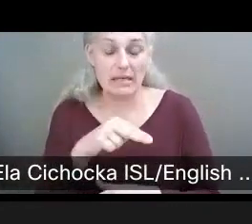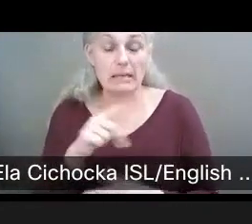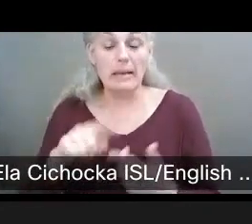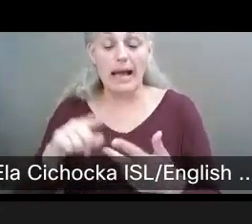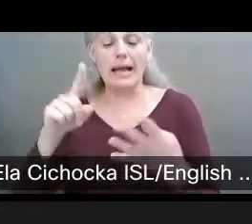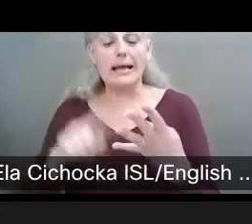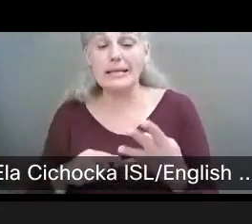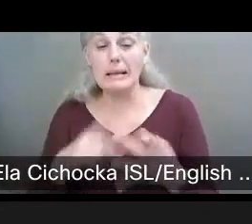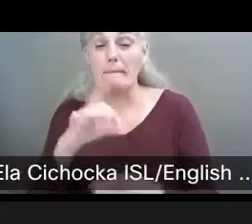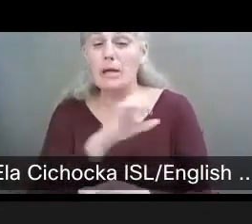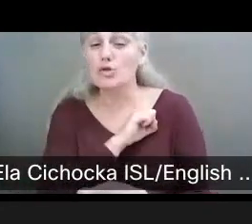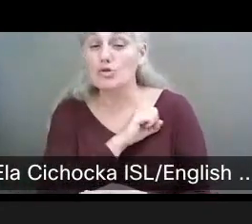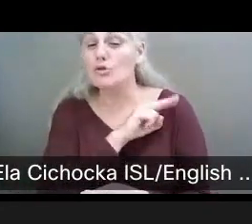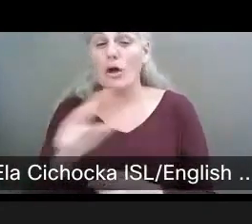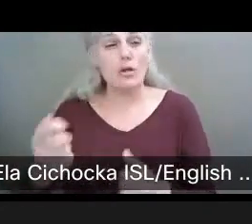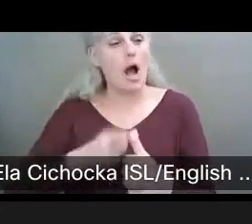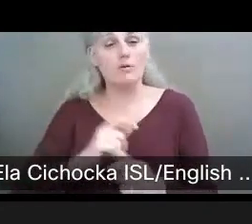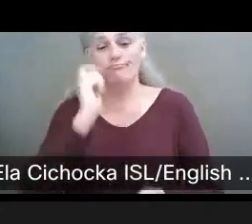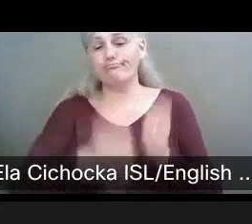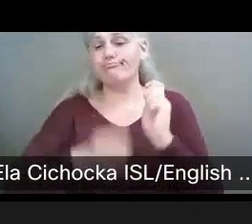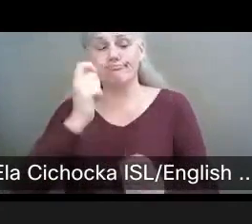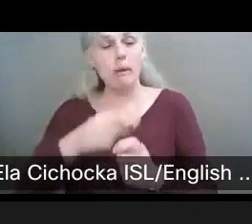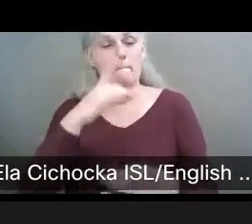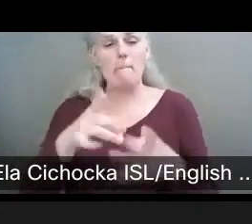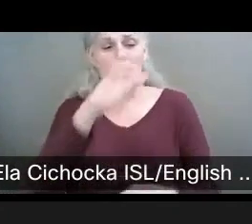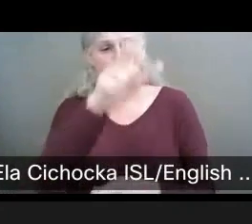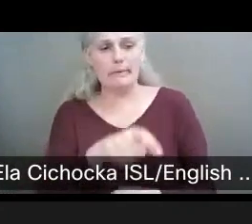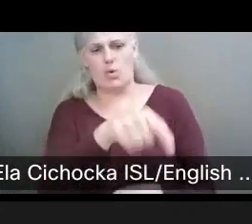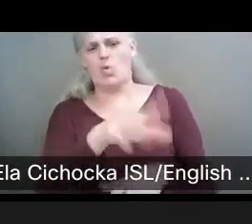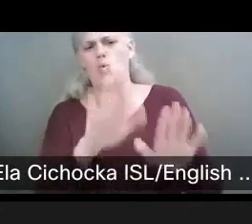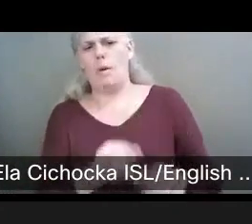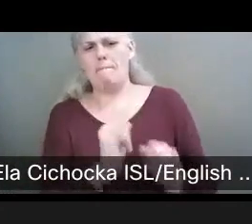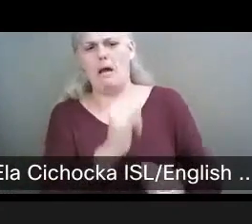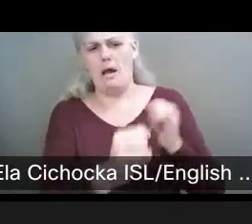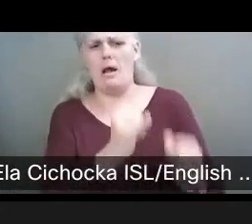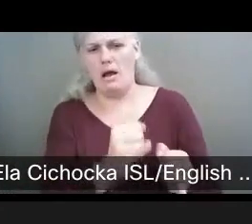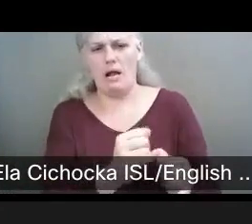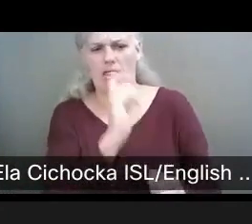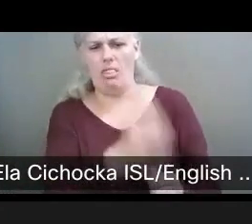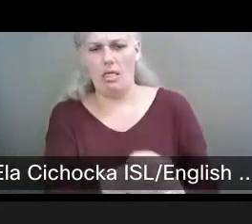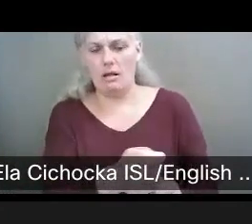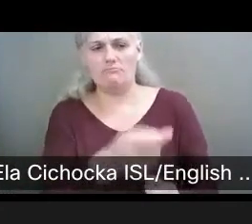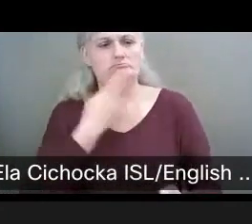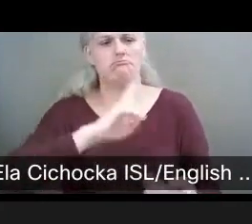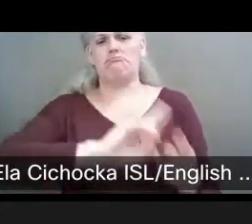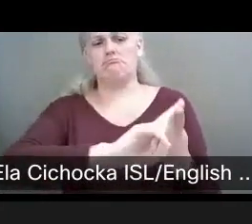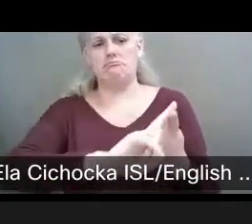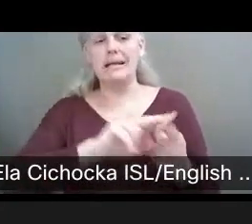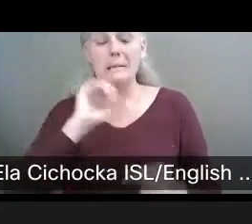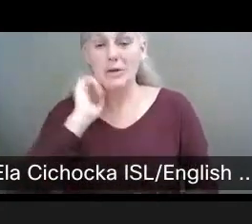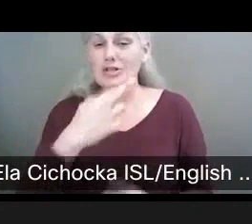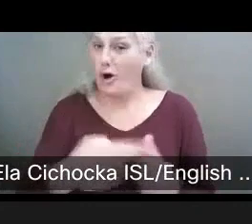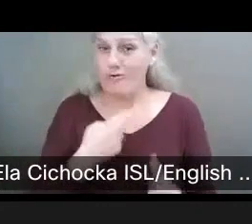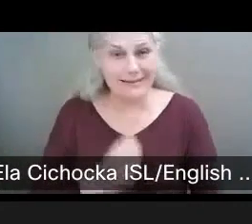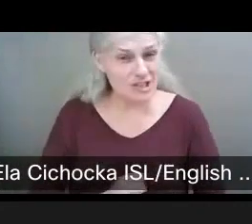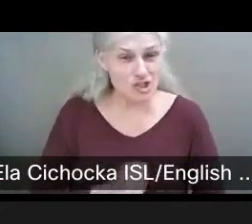don't automatically medicalize or pathologize second victims. They feel what they feel, they suffer what they